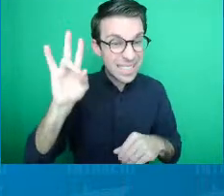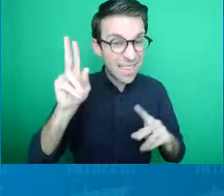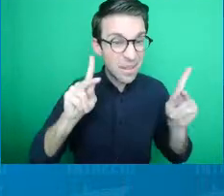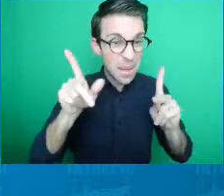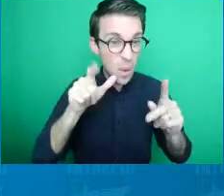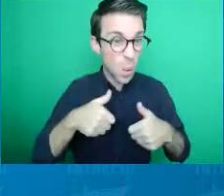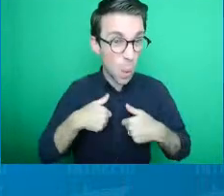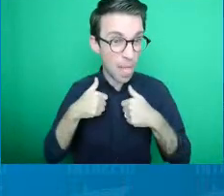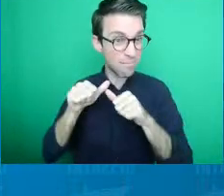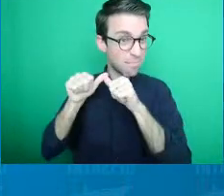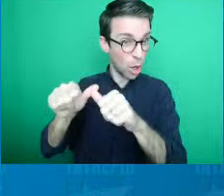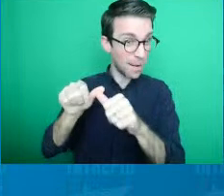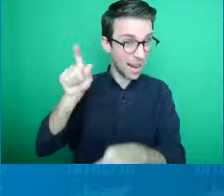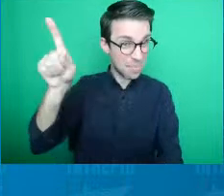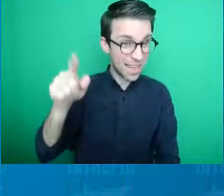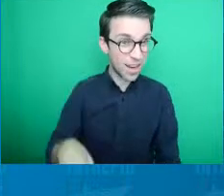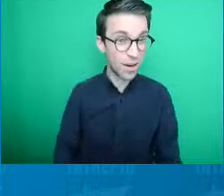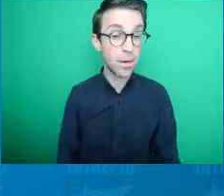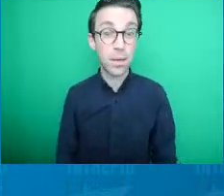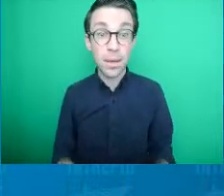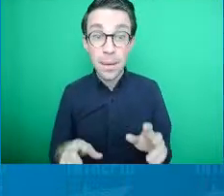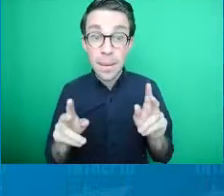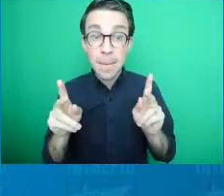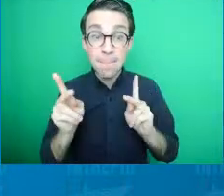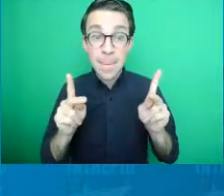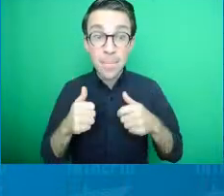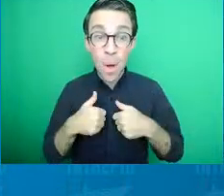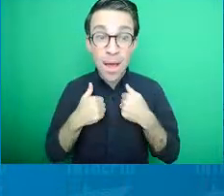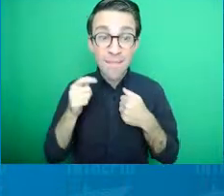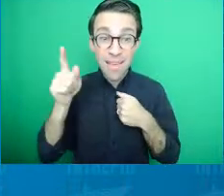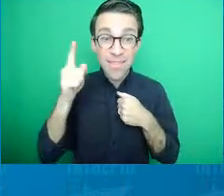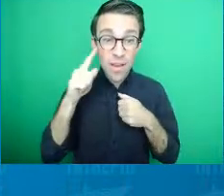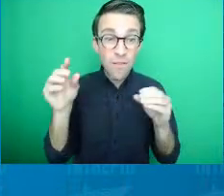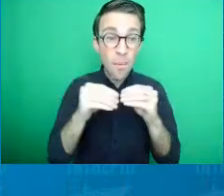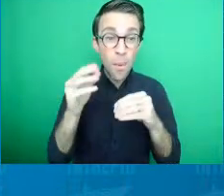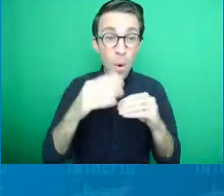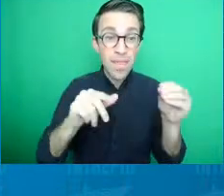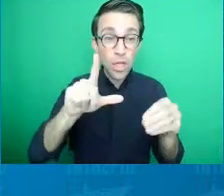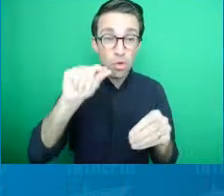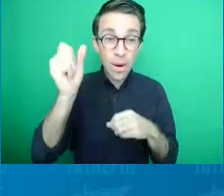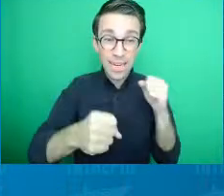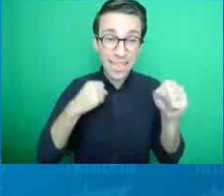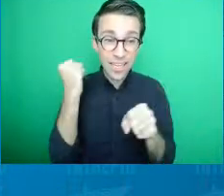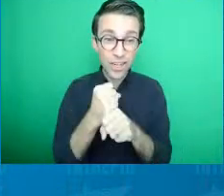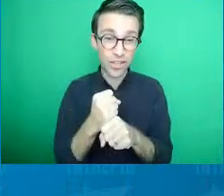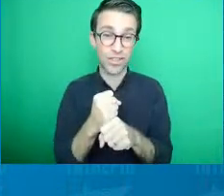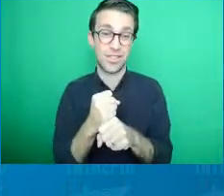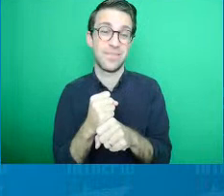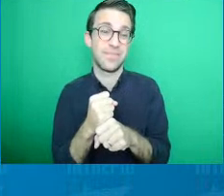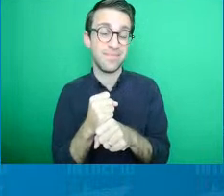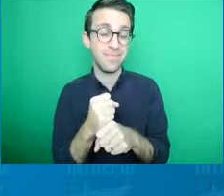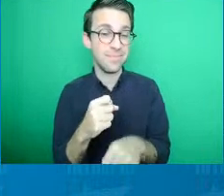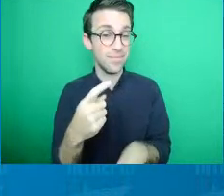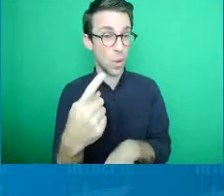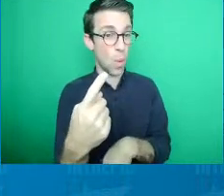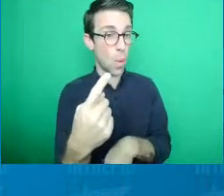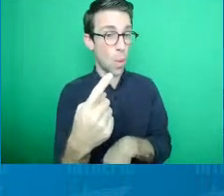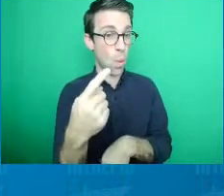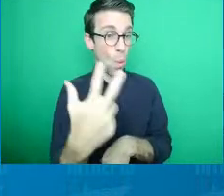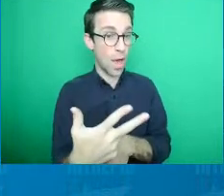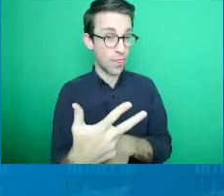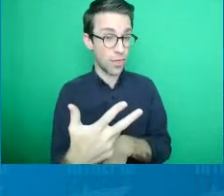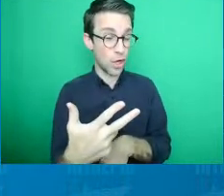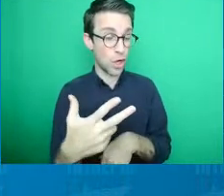board. And we've had people living on board space station for over 20 years now. So essentially 1/3 of the Earth's